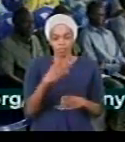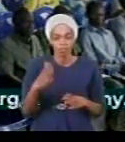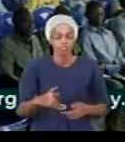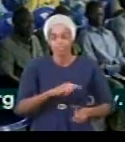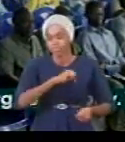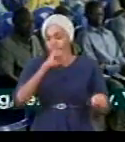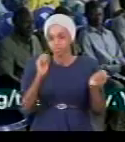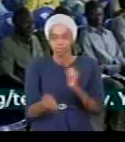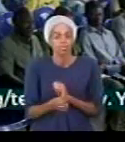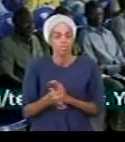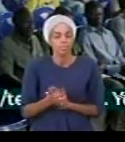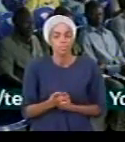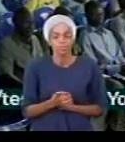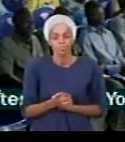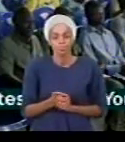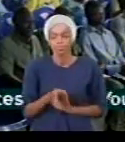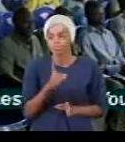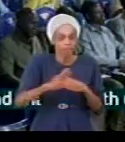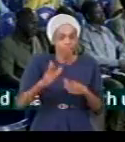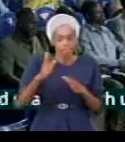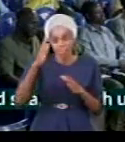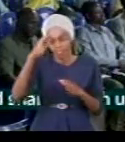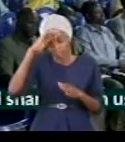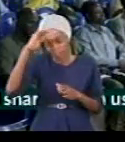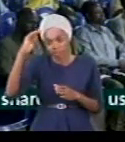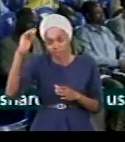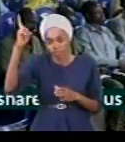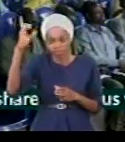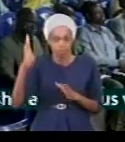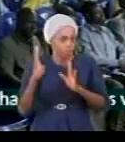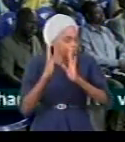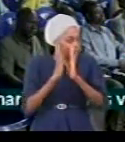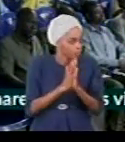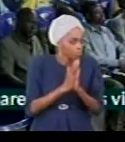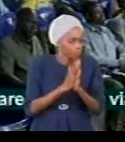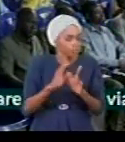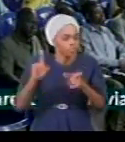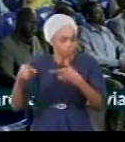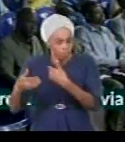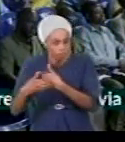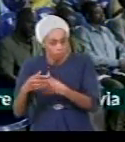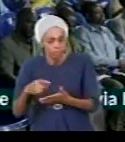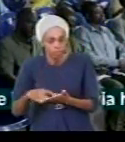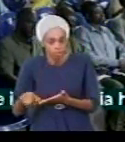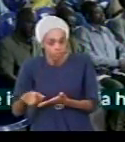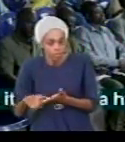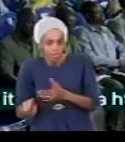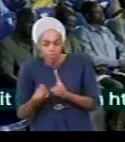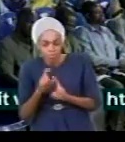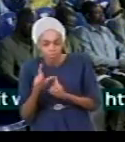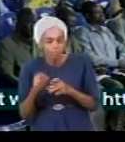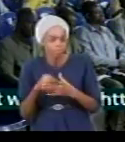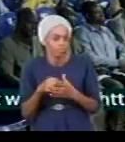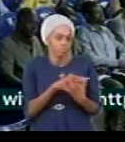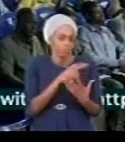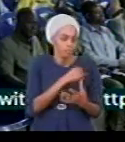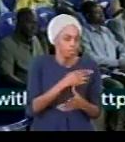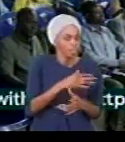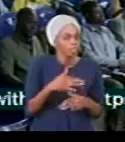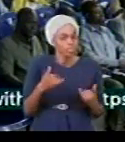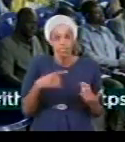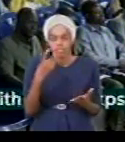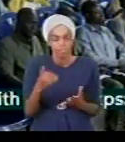Lord as well. He wrote, "For the past 15 years, I have been suffering